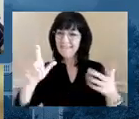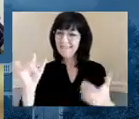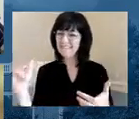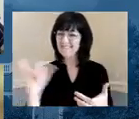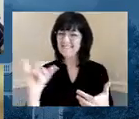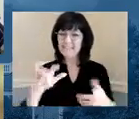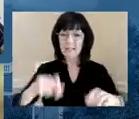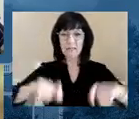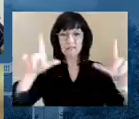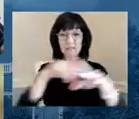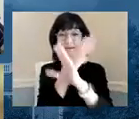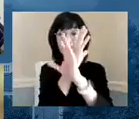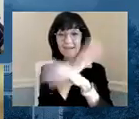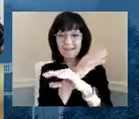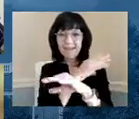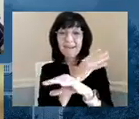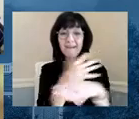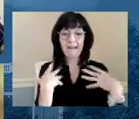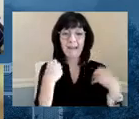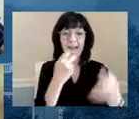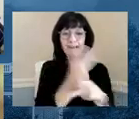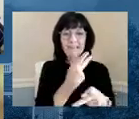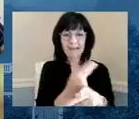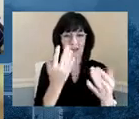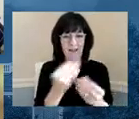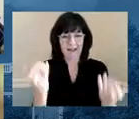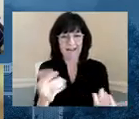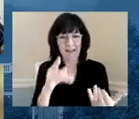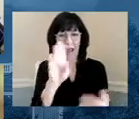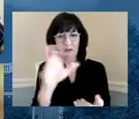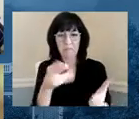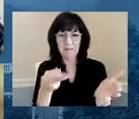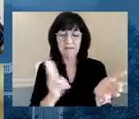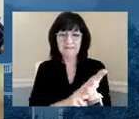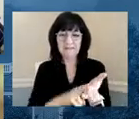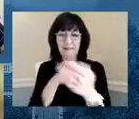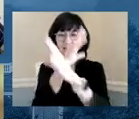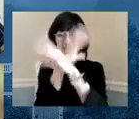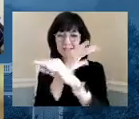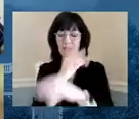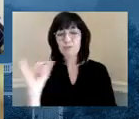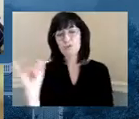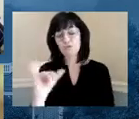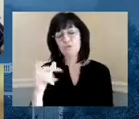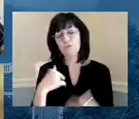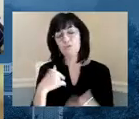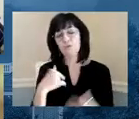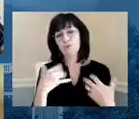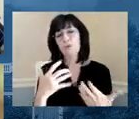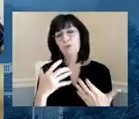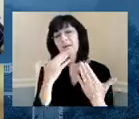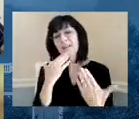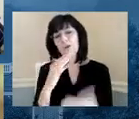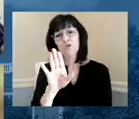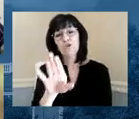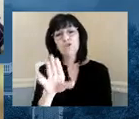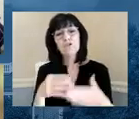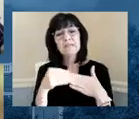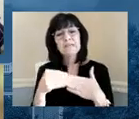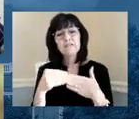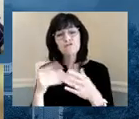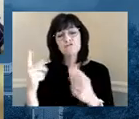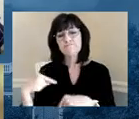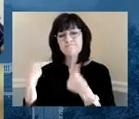thanking you, Governor, for your leadership over the last year and a half of crisis, and of course, the incredible representatives from the